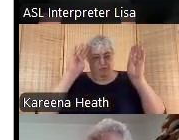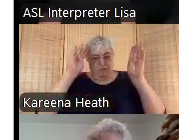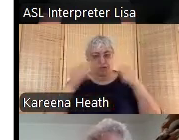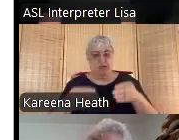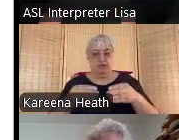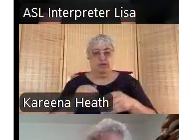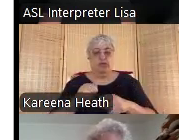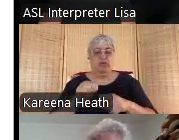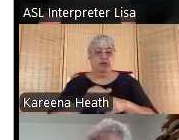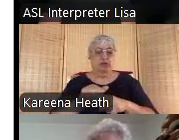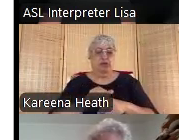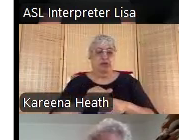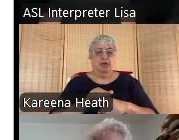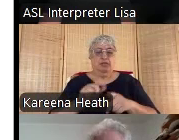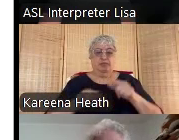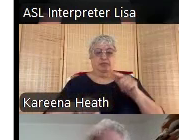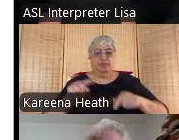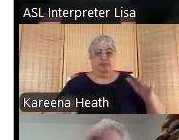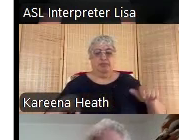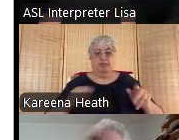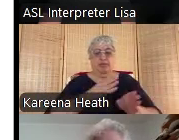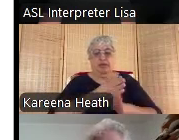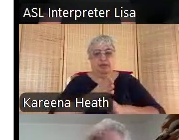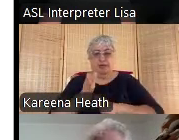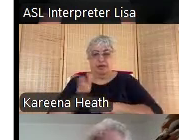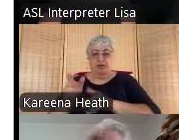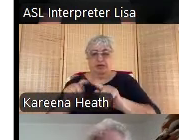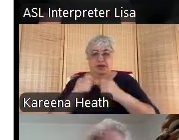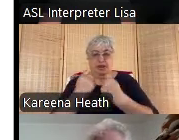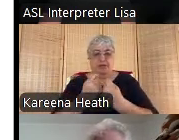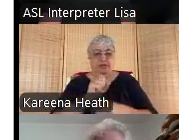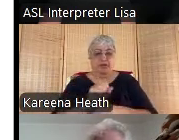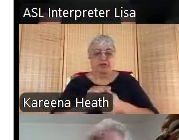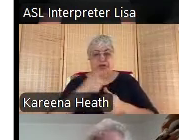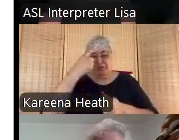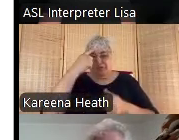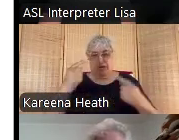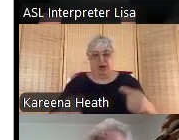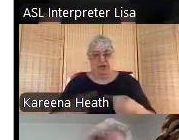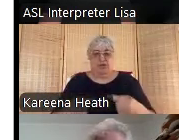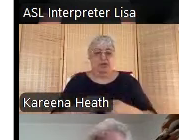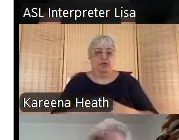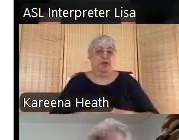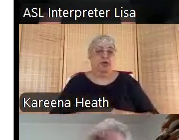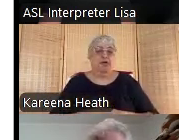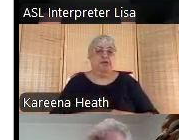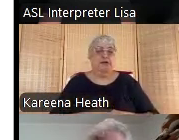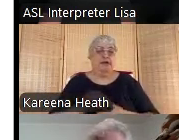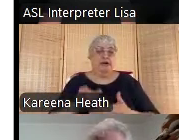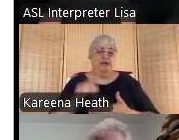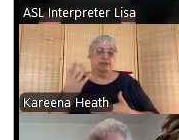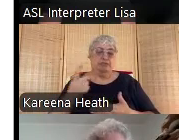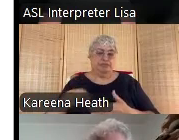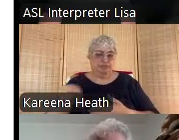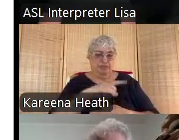will be building an interdisciplinary team to work with the brain injured. So that would be something that,